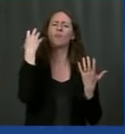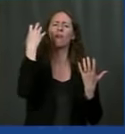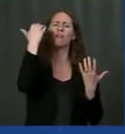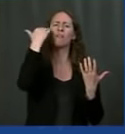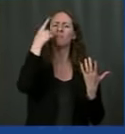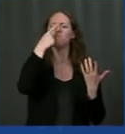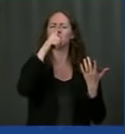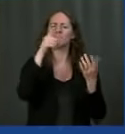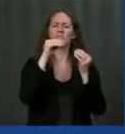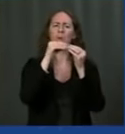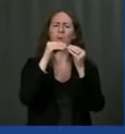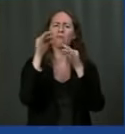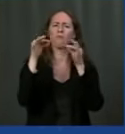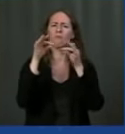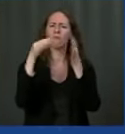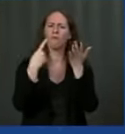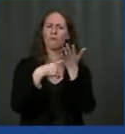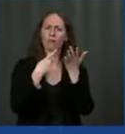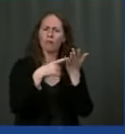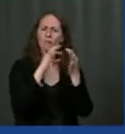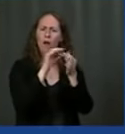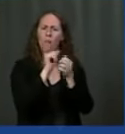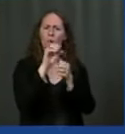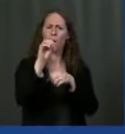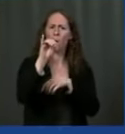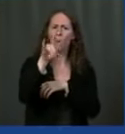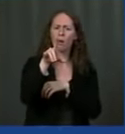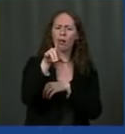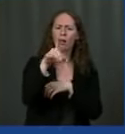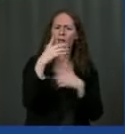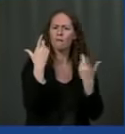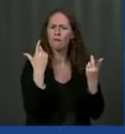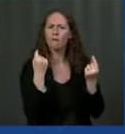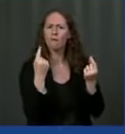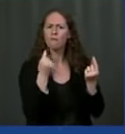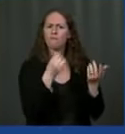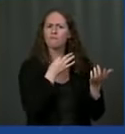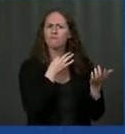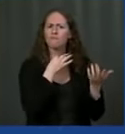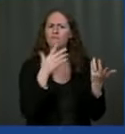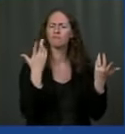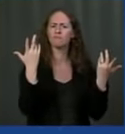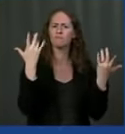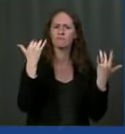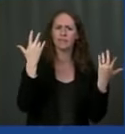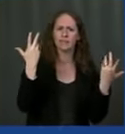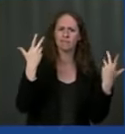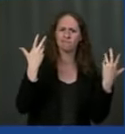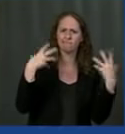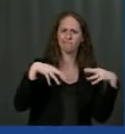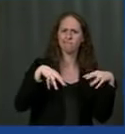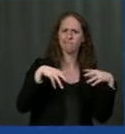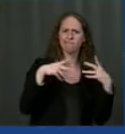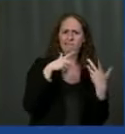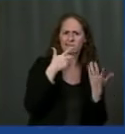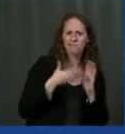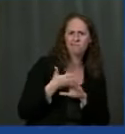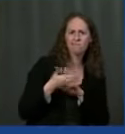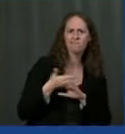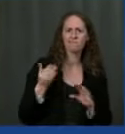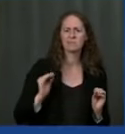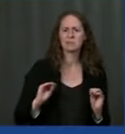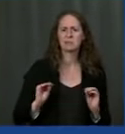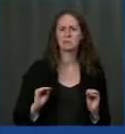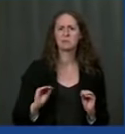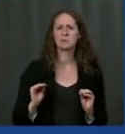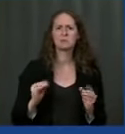Port Fouchon and the effect and where we are there. I personally do not have eyes on that situation.